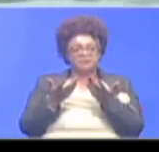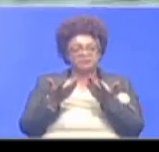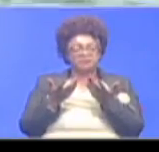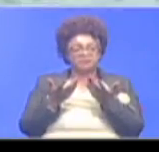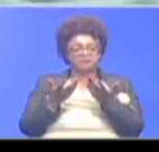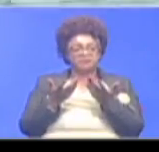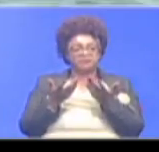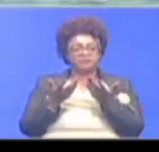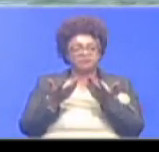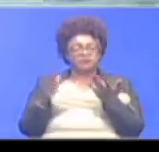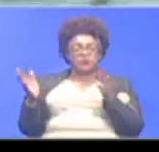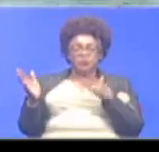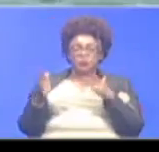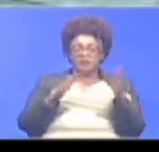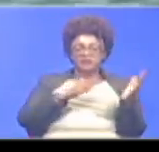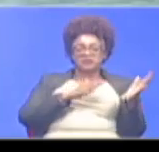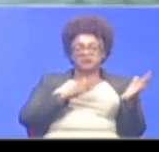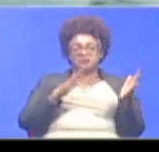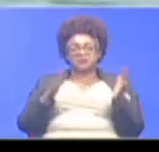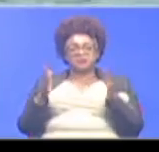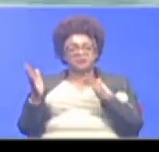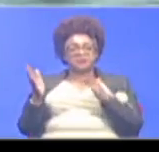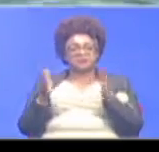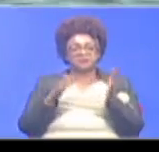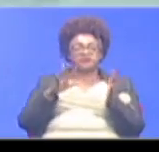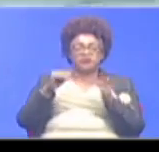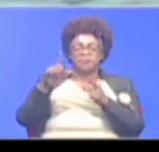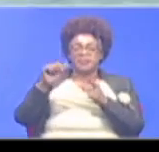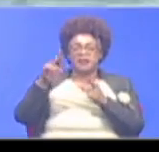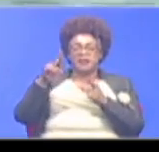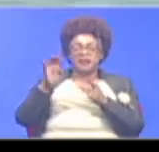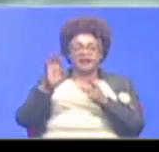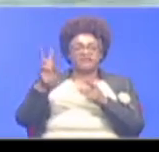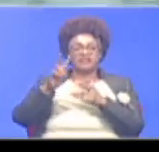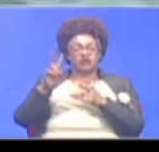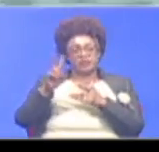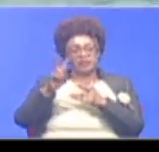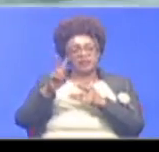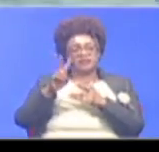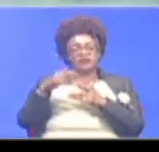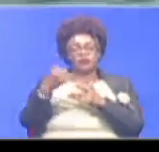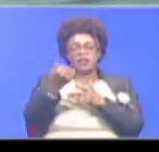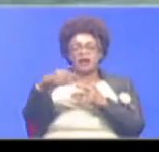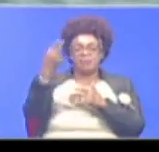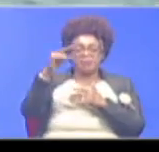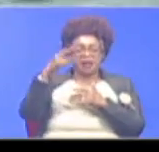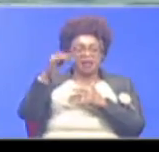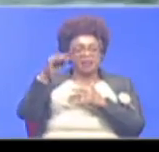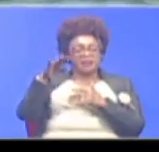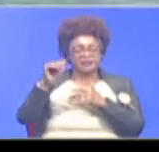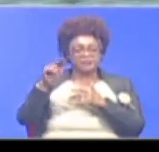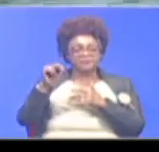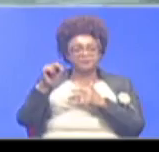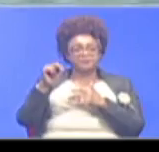Wind is blowing from Lake Victoria towards the upper highlands. So it's